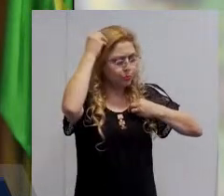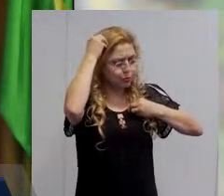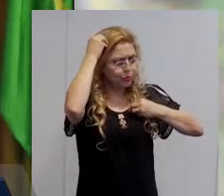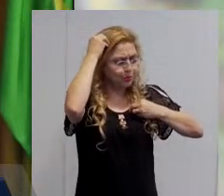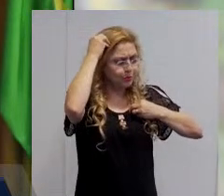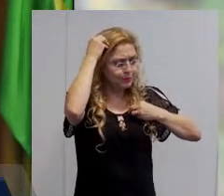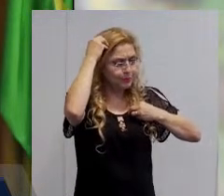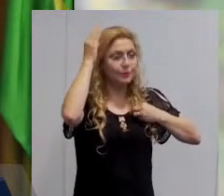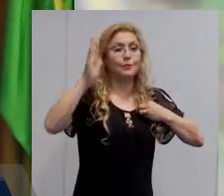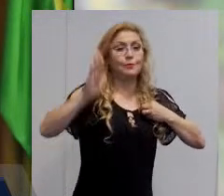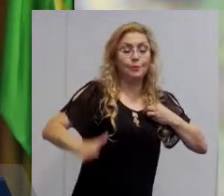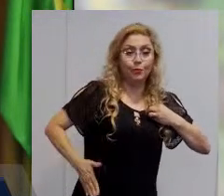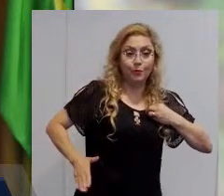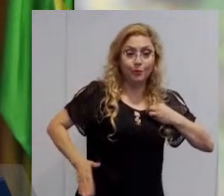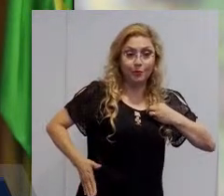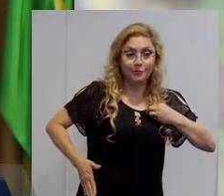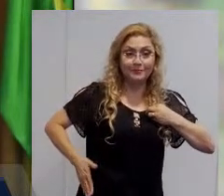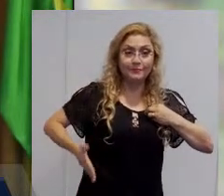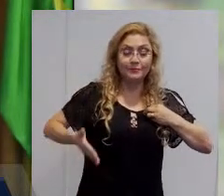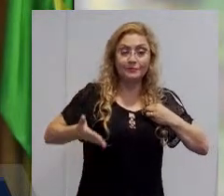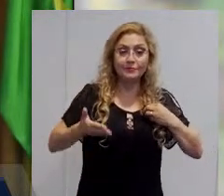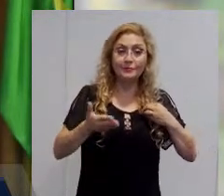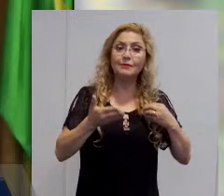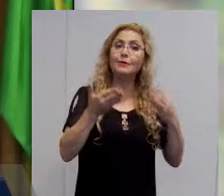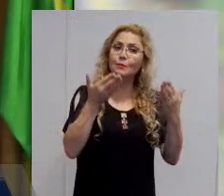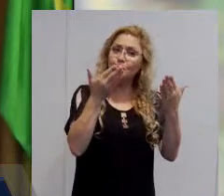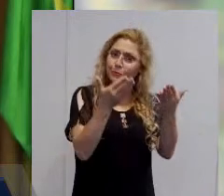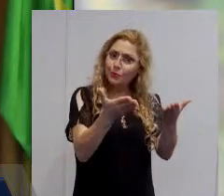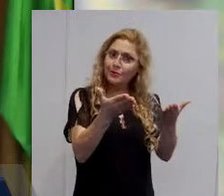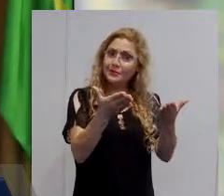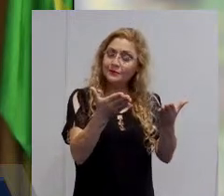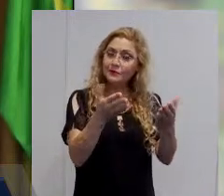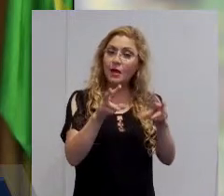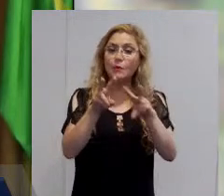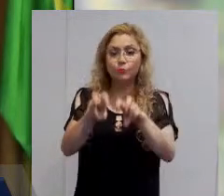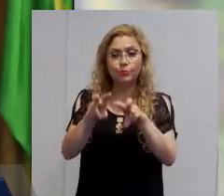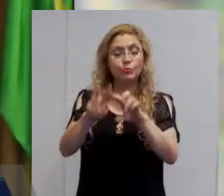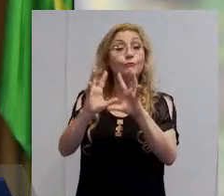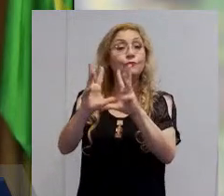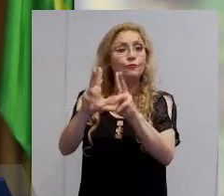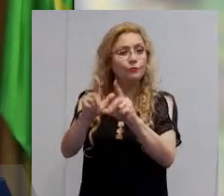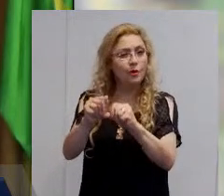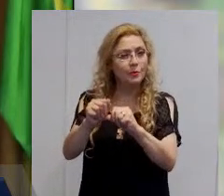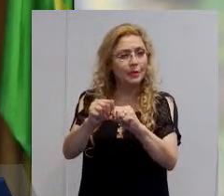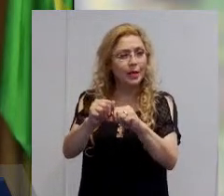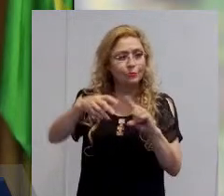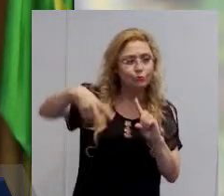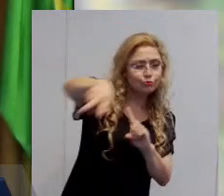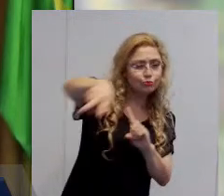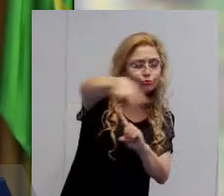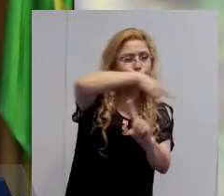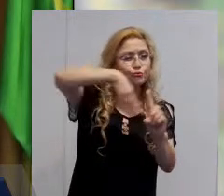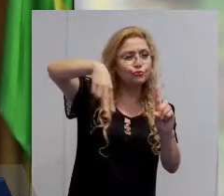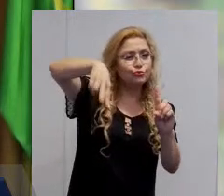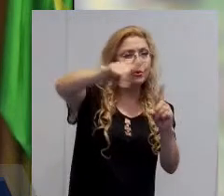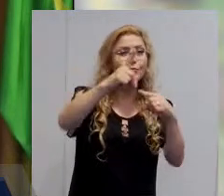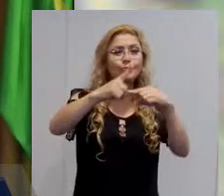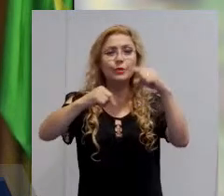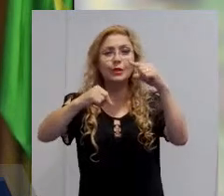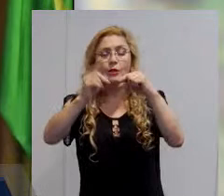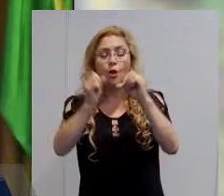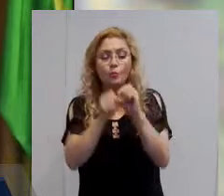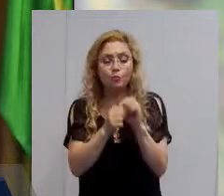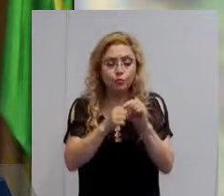heart, must cannot forget their minds and their pockets. And so this family farming must